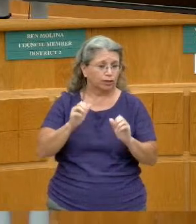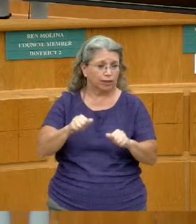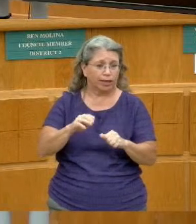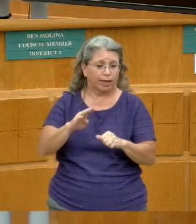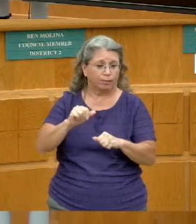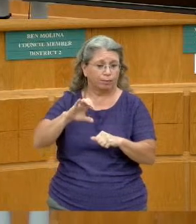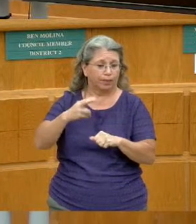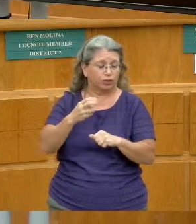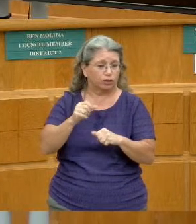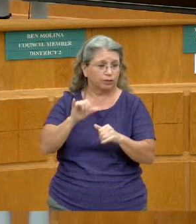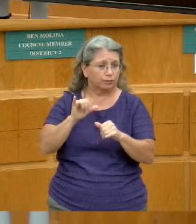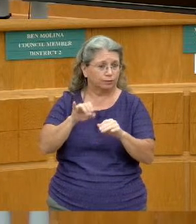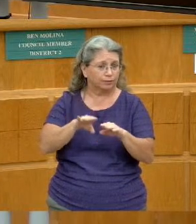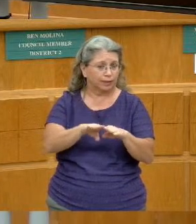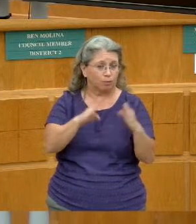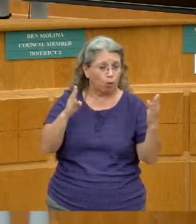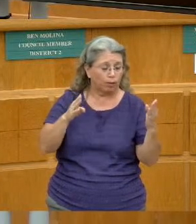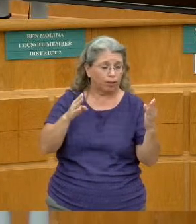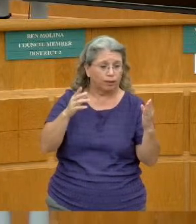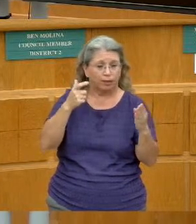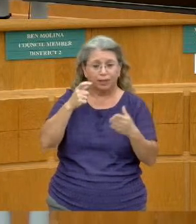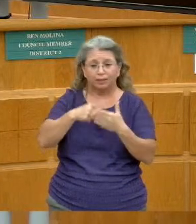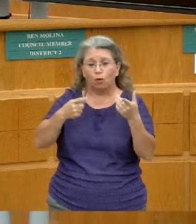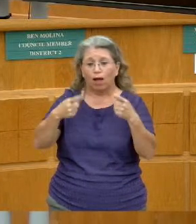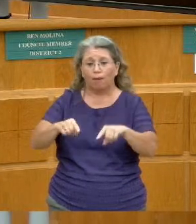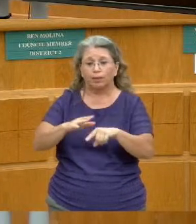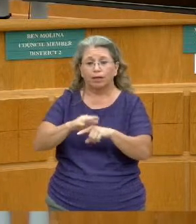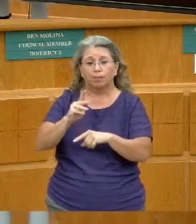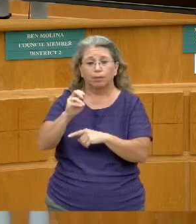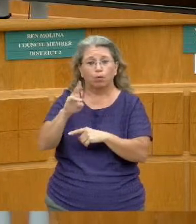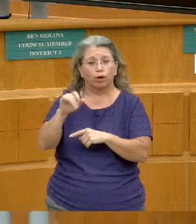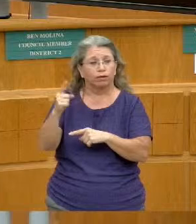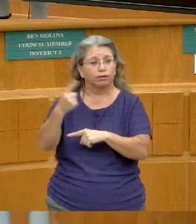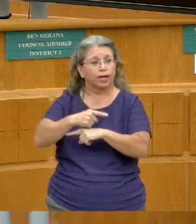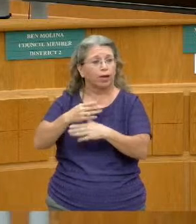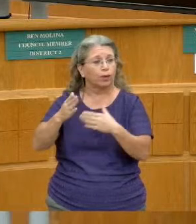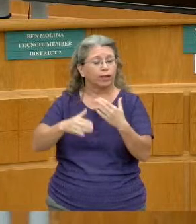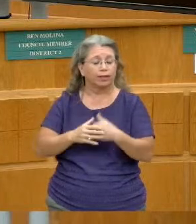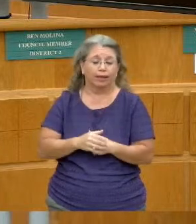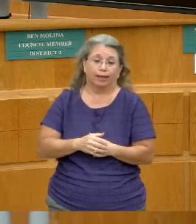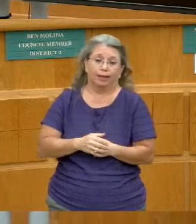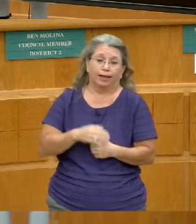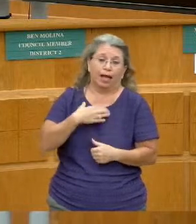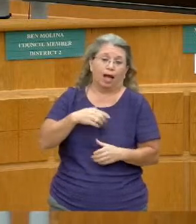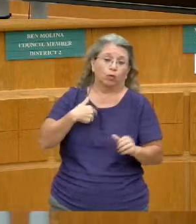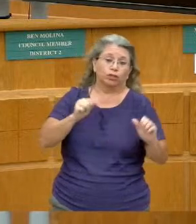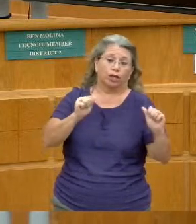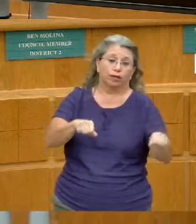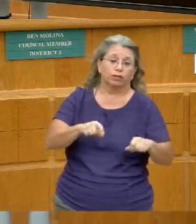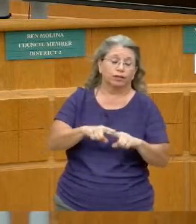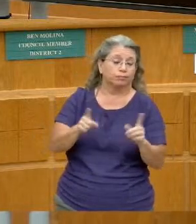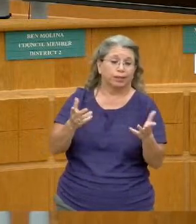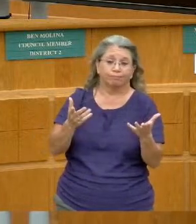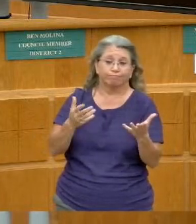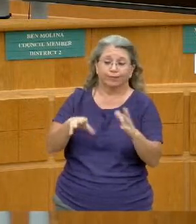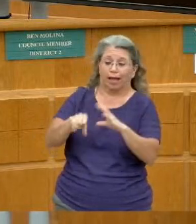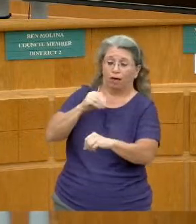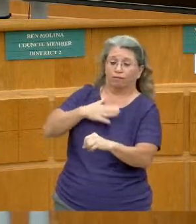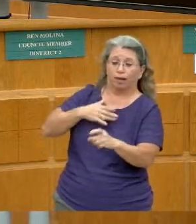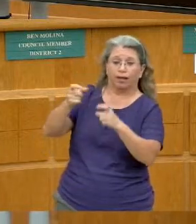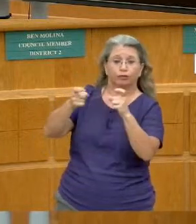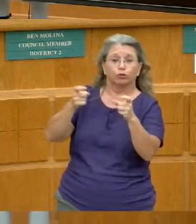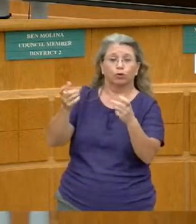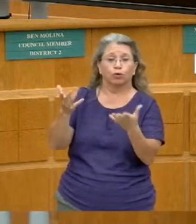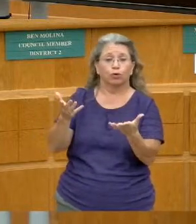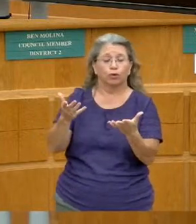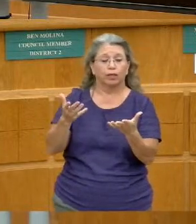Right. the Memorial Day weekend? So I wish I could, but it's just out of my hands. You know, there are certain things that we all say our